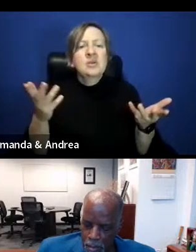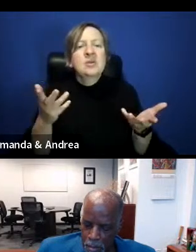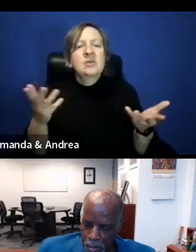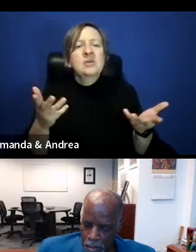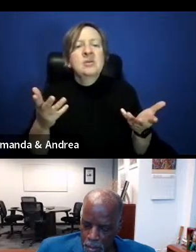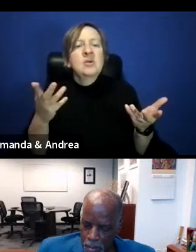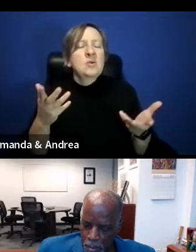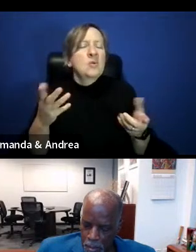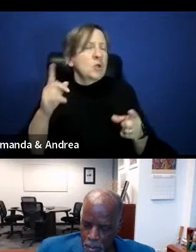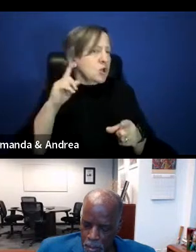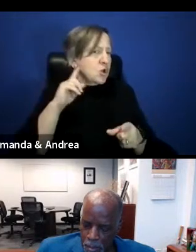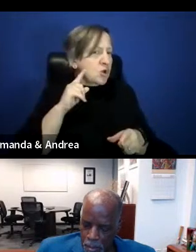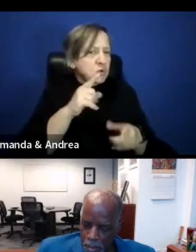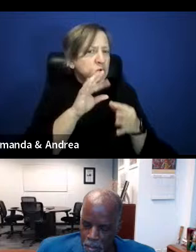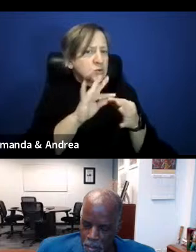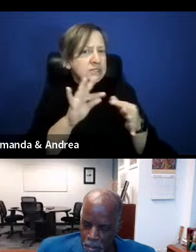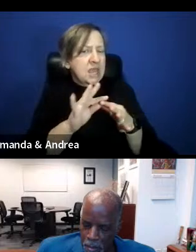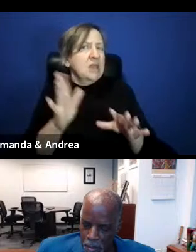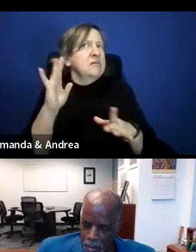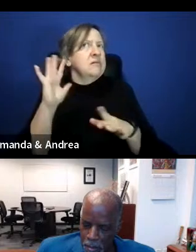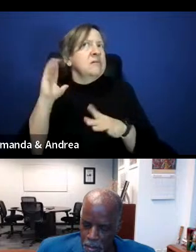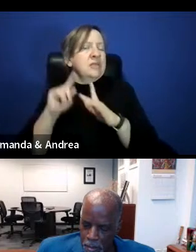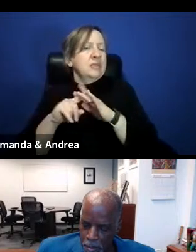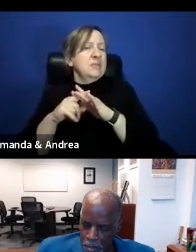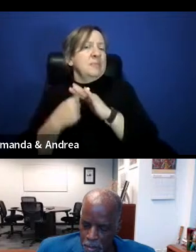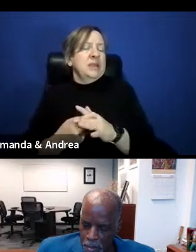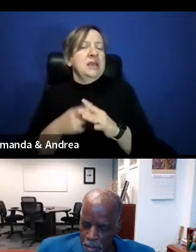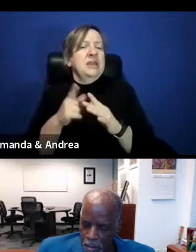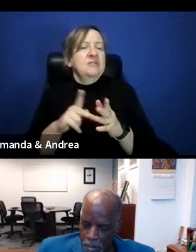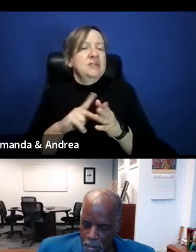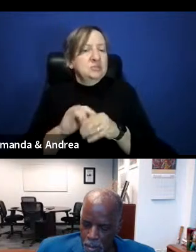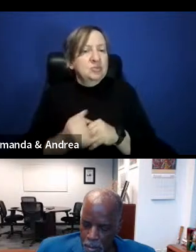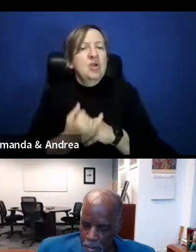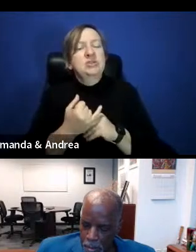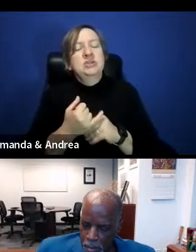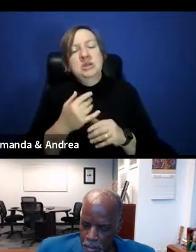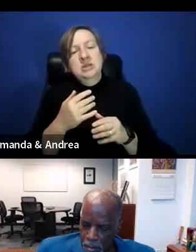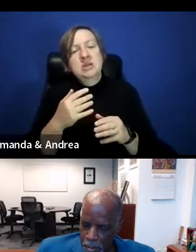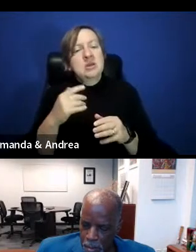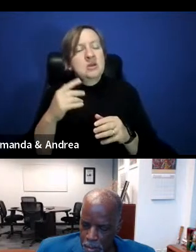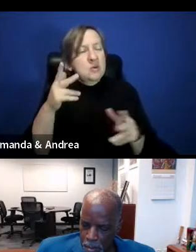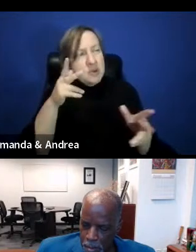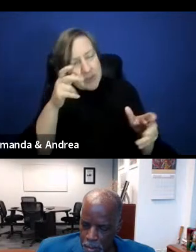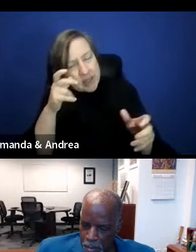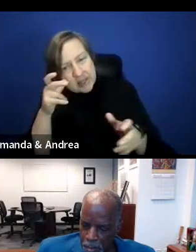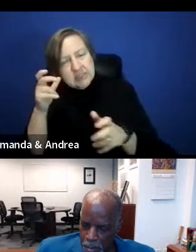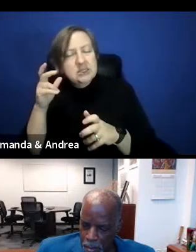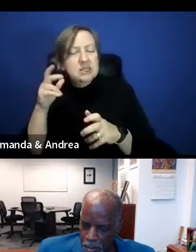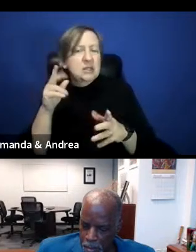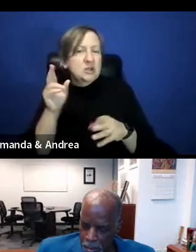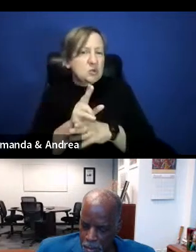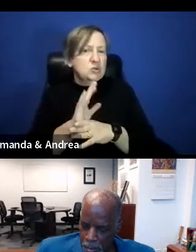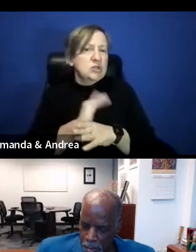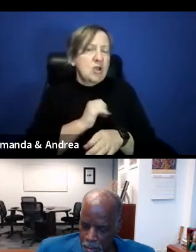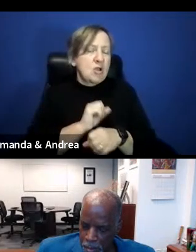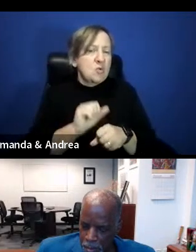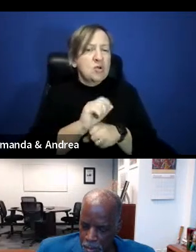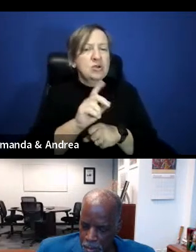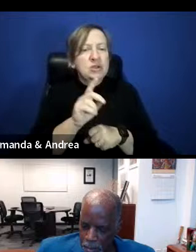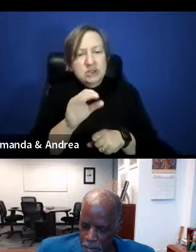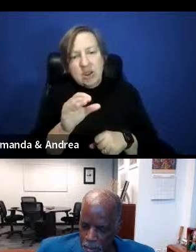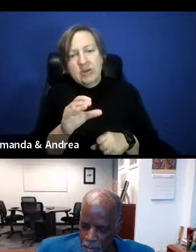here's what we heard you say back in the beginning, right? Back when we initiated this work, and we've been listening, and we've been, using our working documents